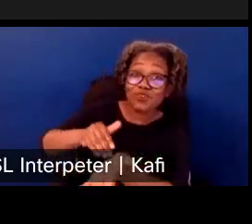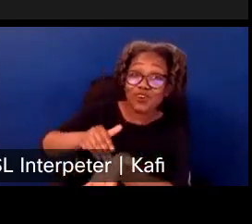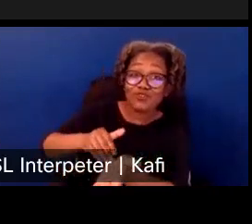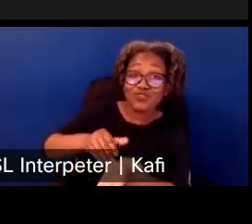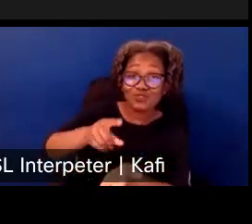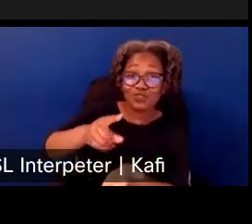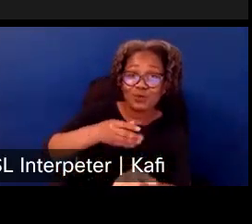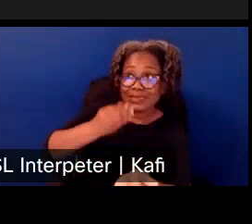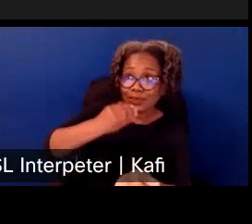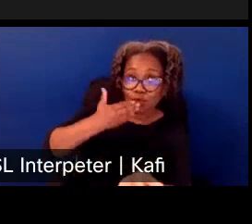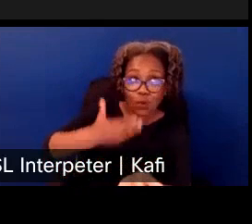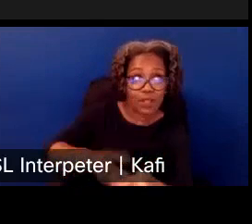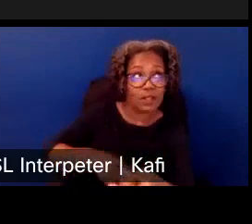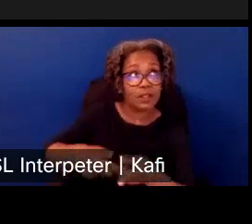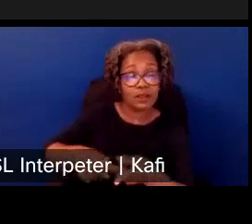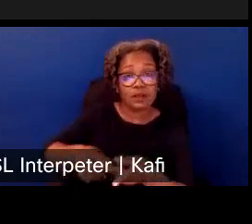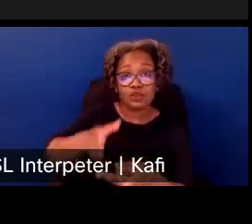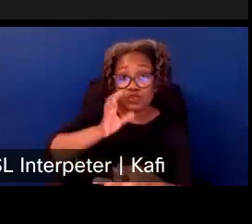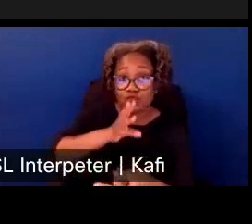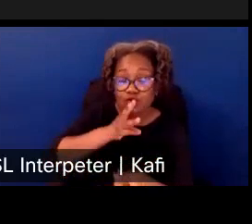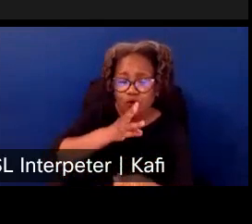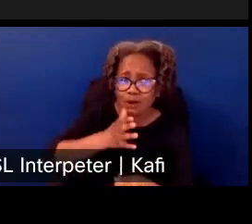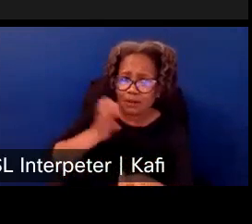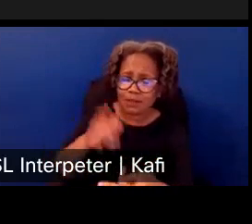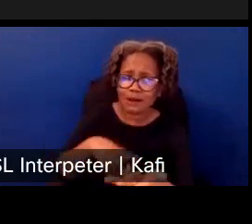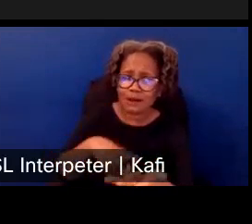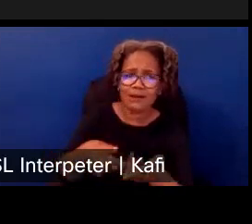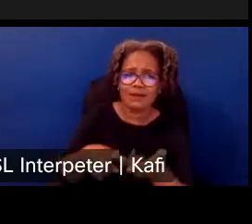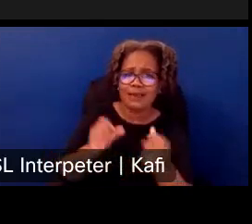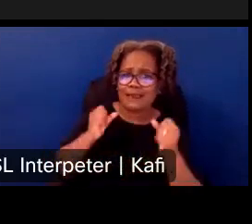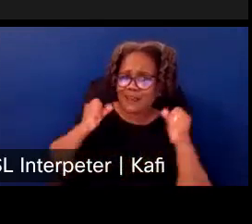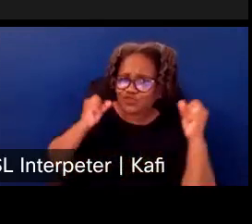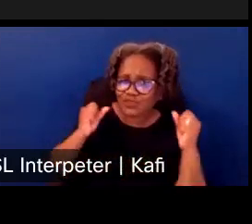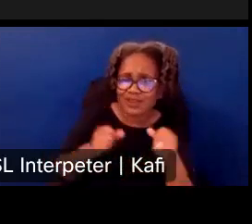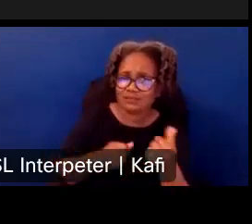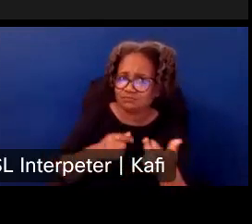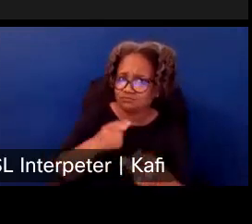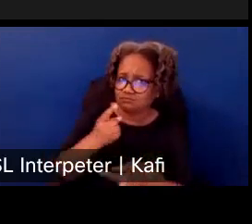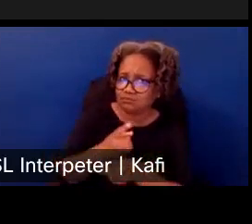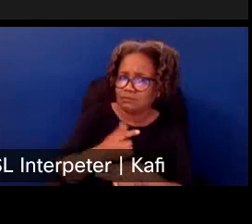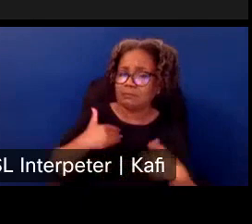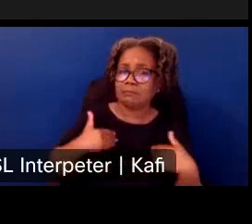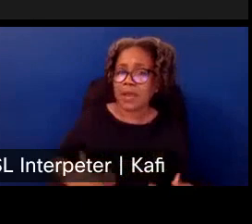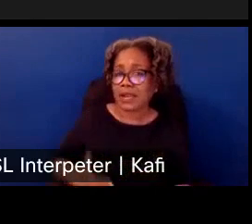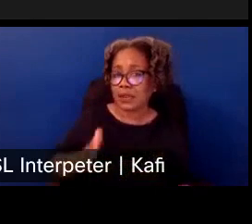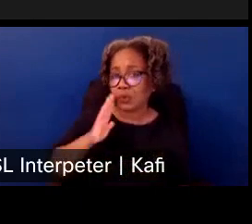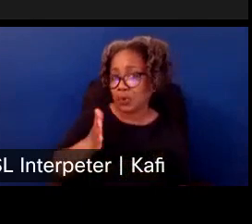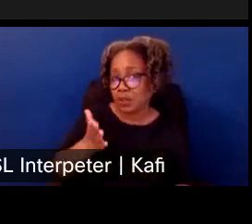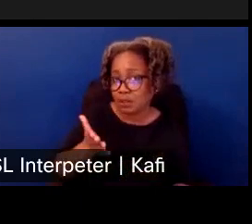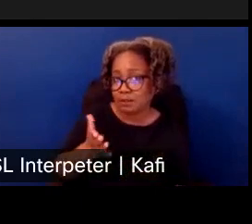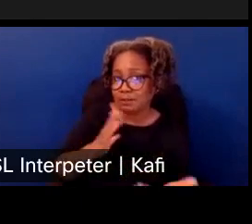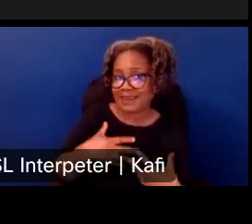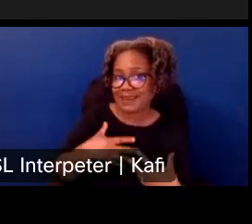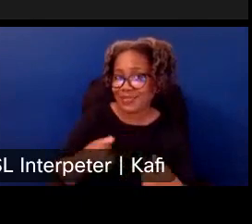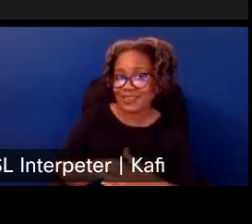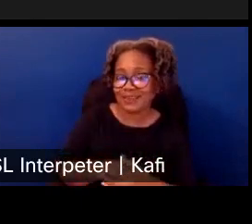your exercise, your body is going to be, for the most part, it's going to stay pretty healthy. But there are some internal things that you may not understand and you may not